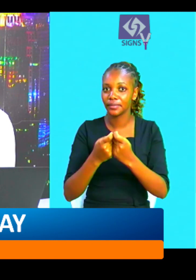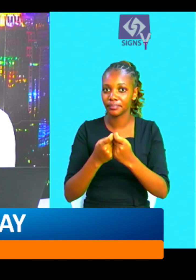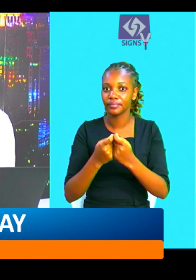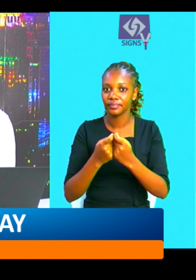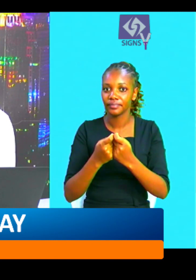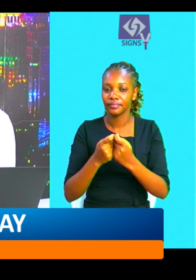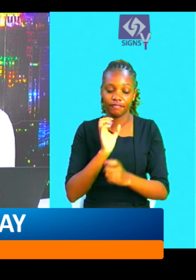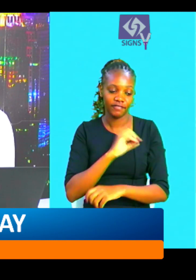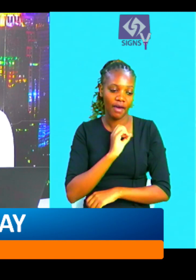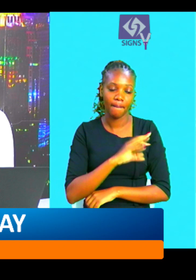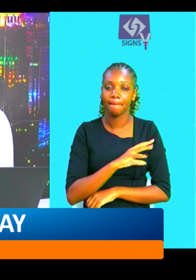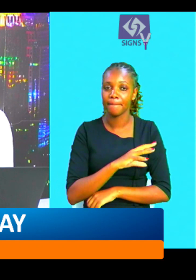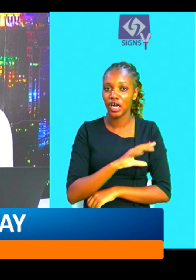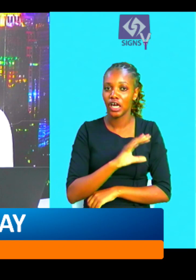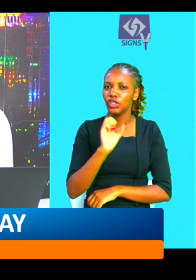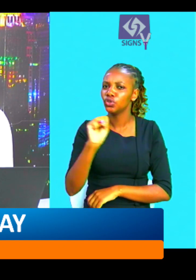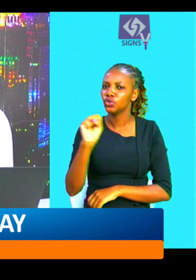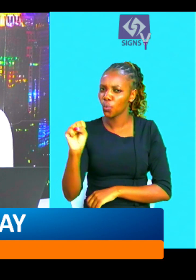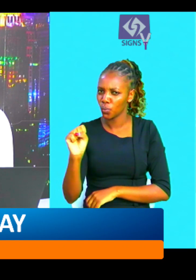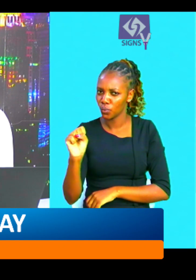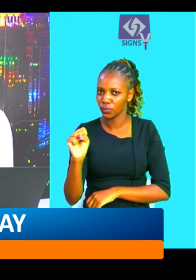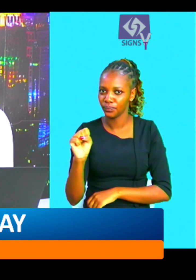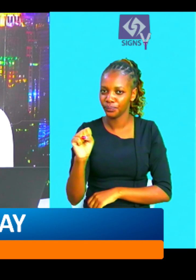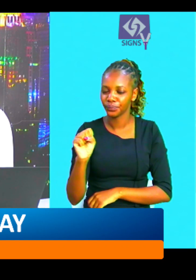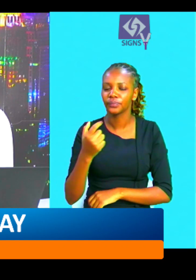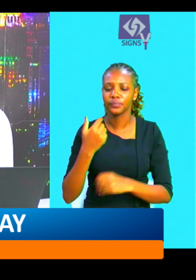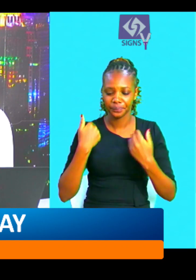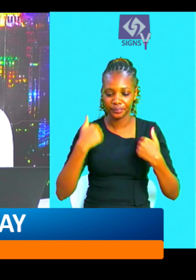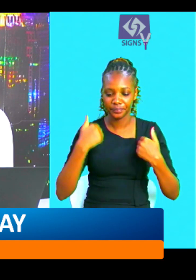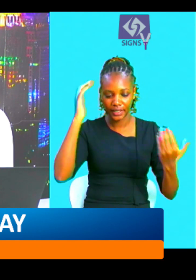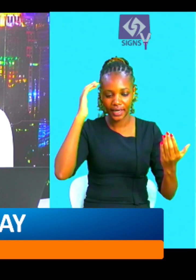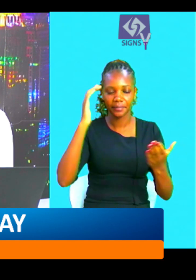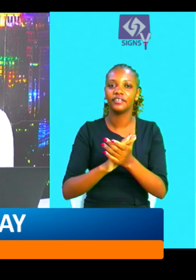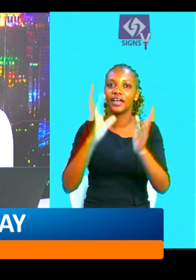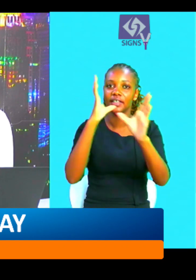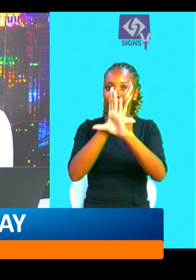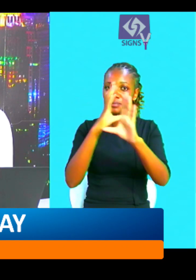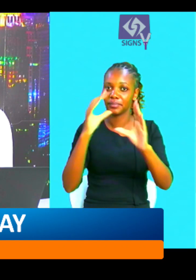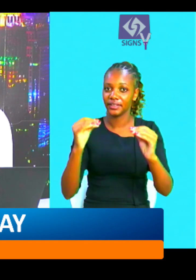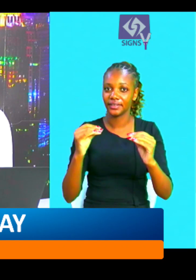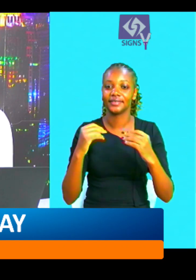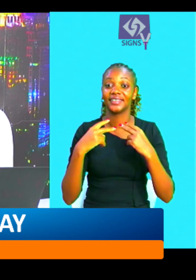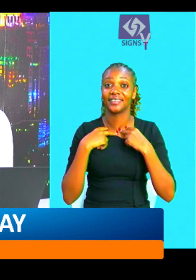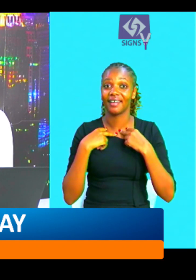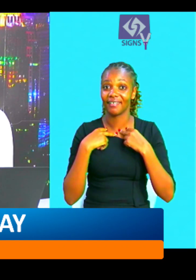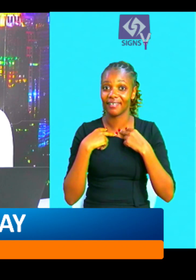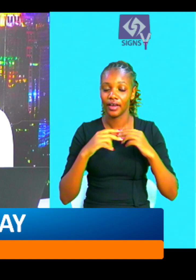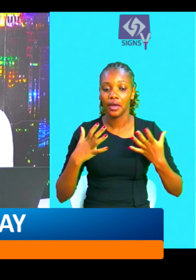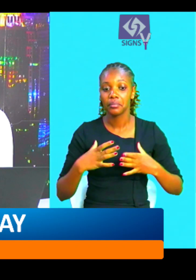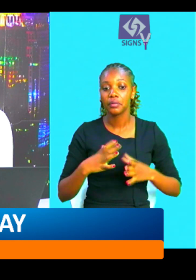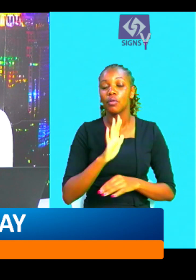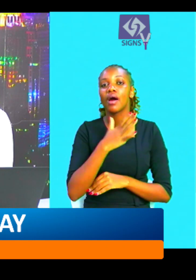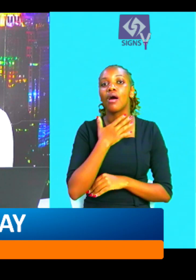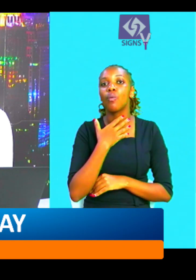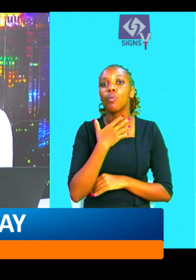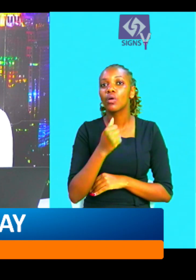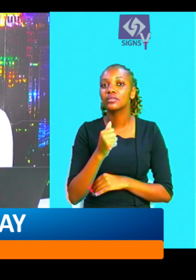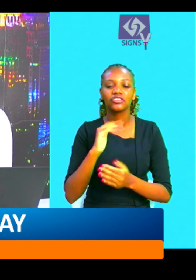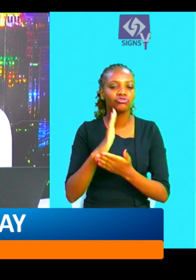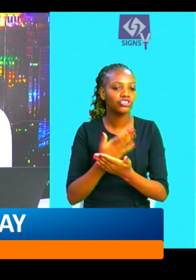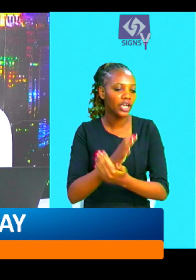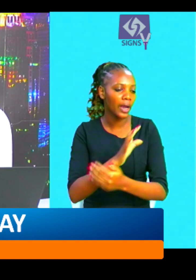that the government cannot create jobs. Yes. The government cannot create opportunities. Whatever is there, that